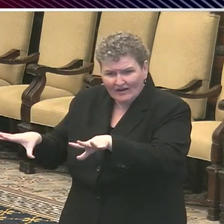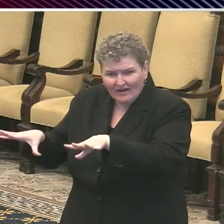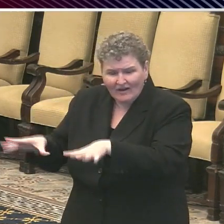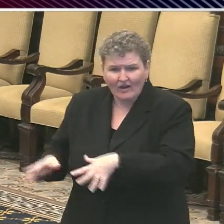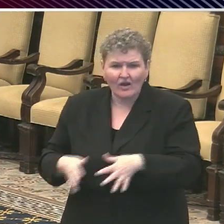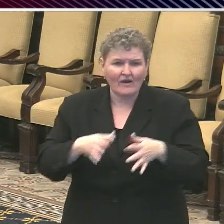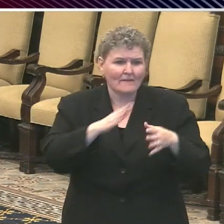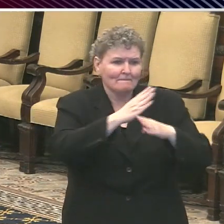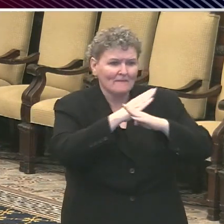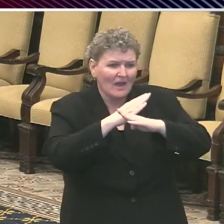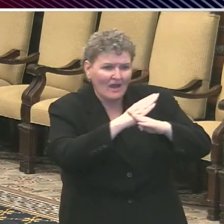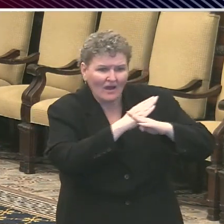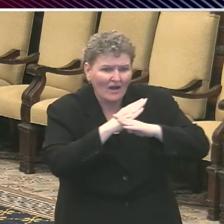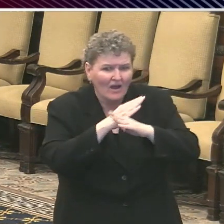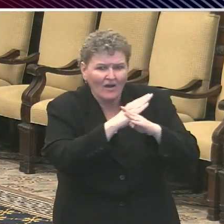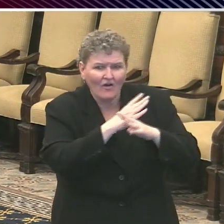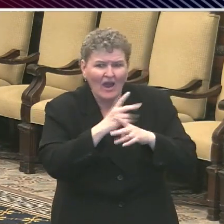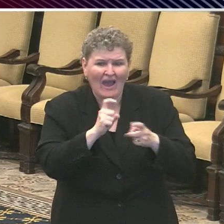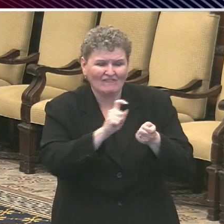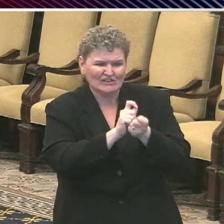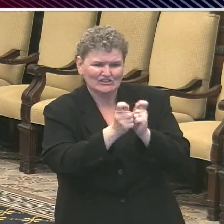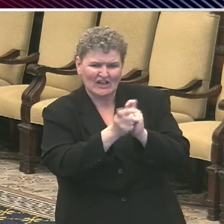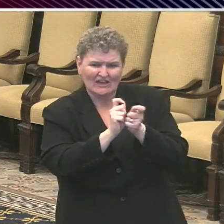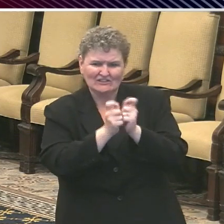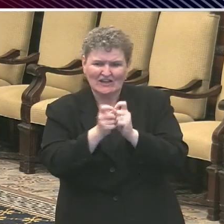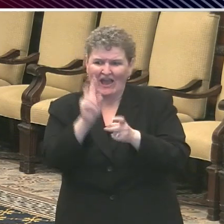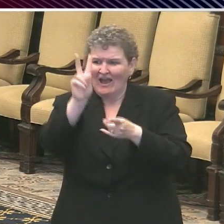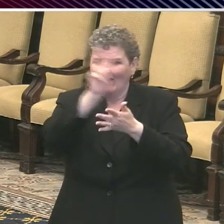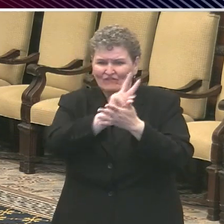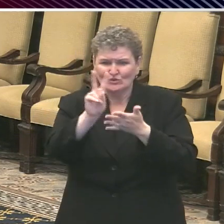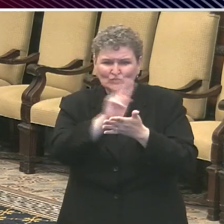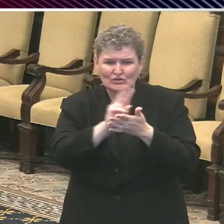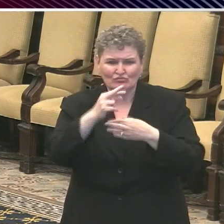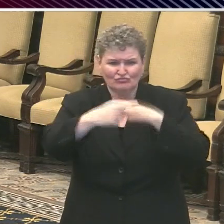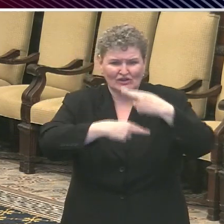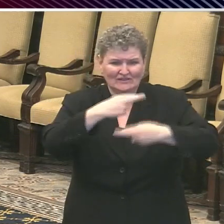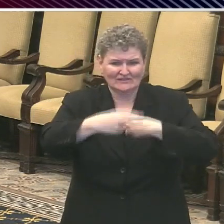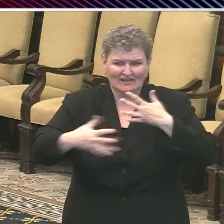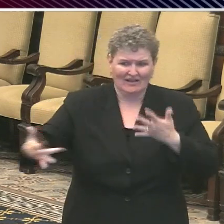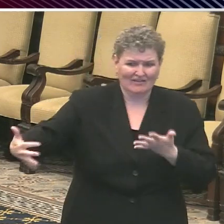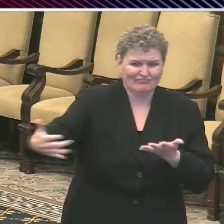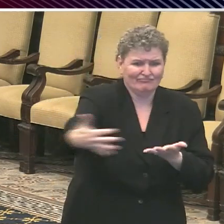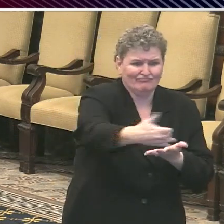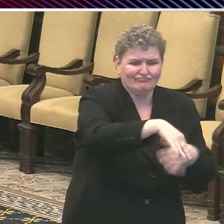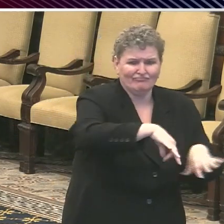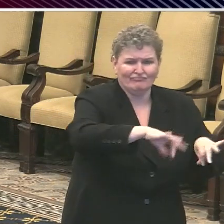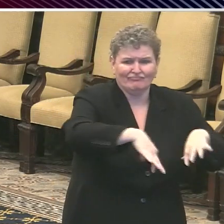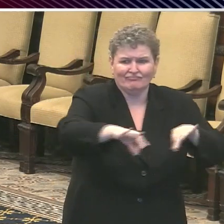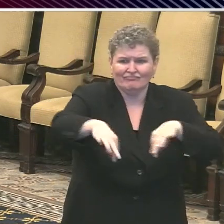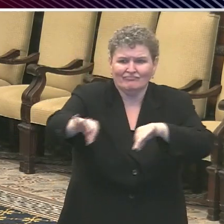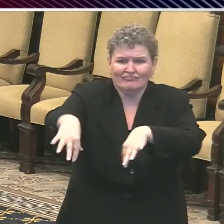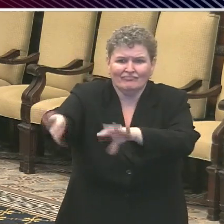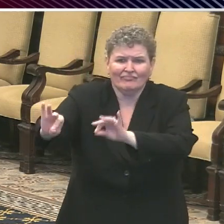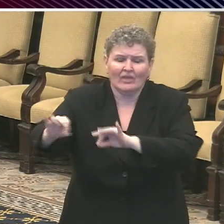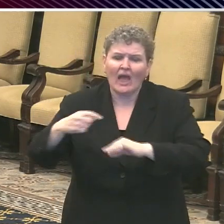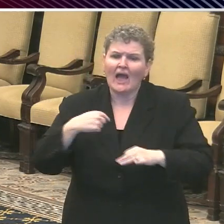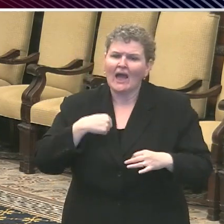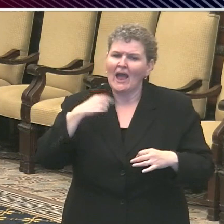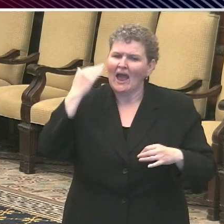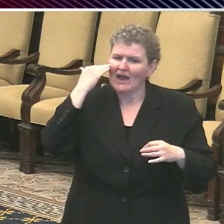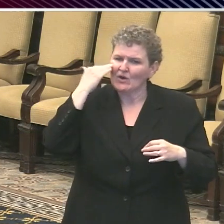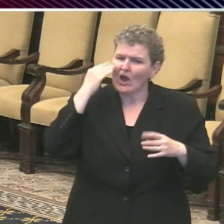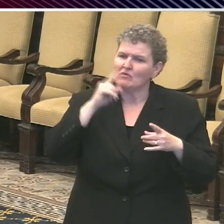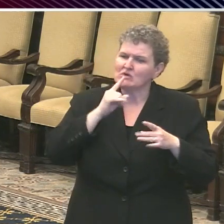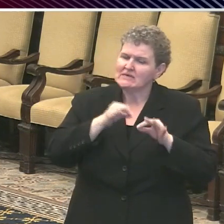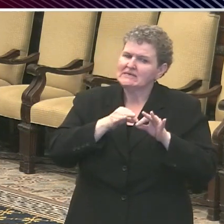us to move to every other week recycling pickup. We certainly know that it's caused delays. We've talked about